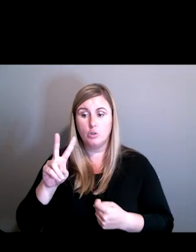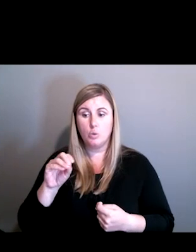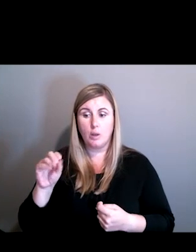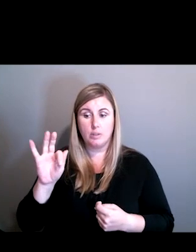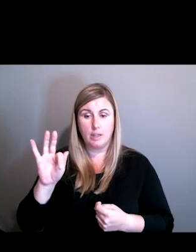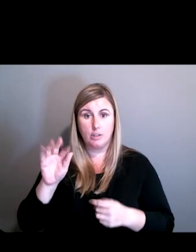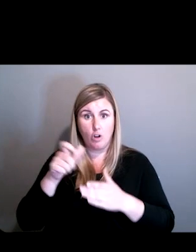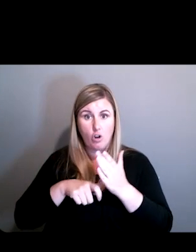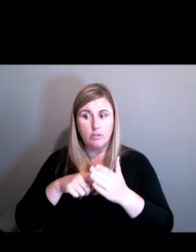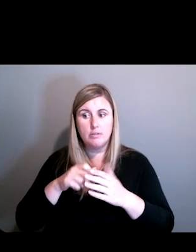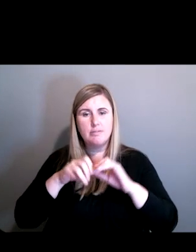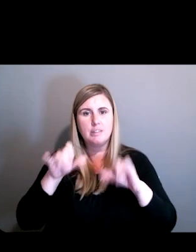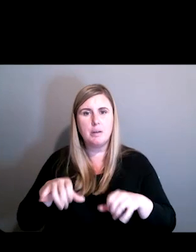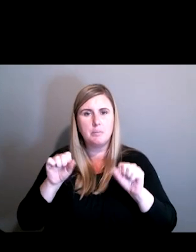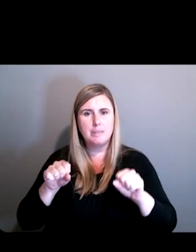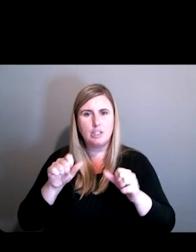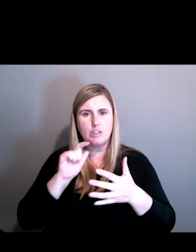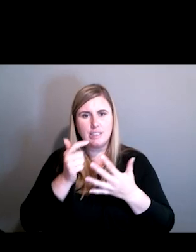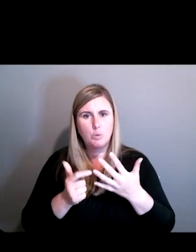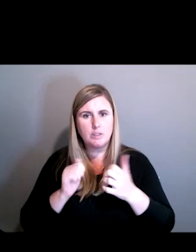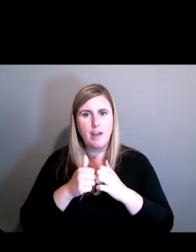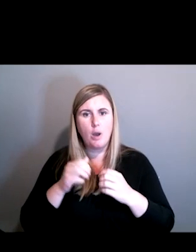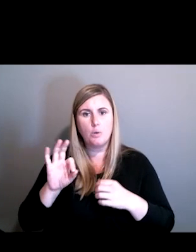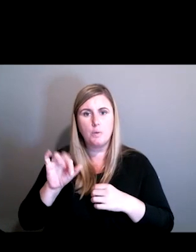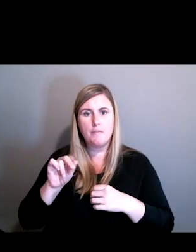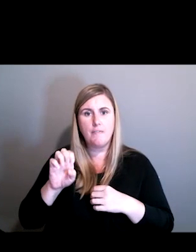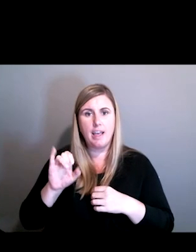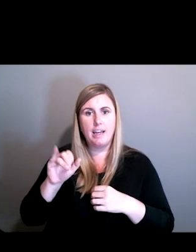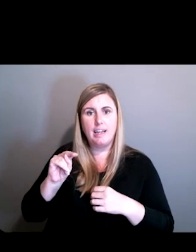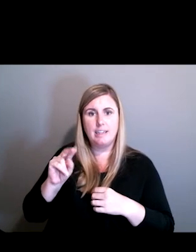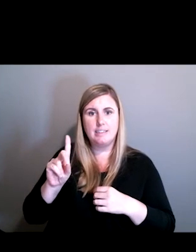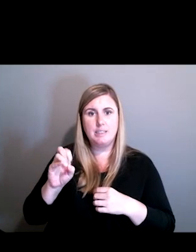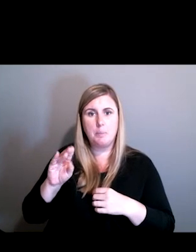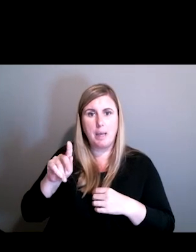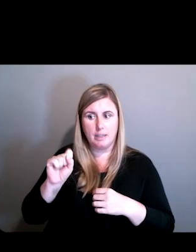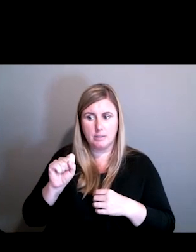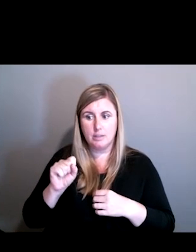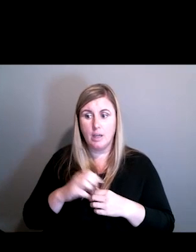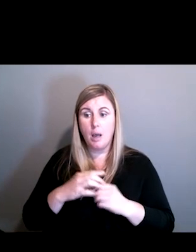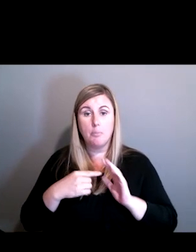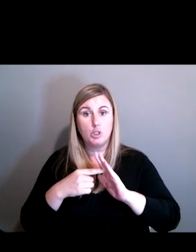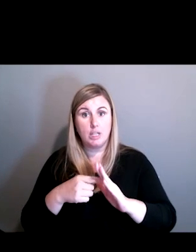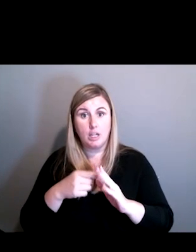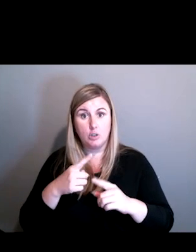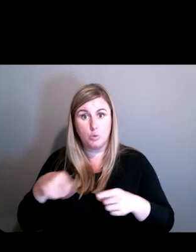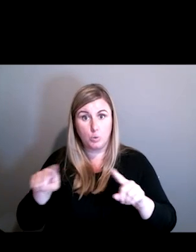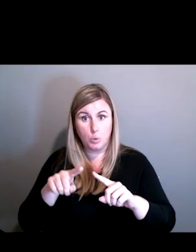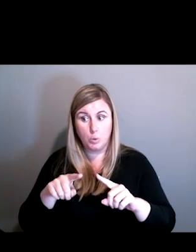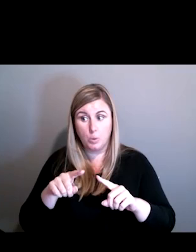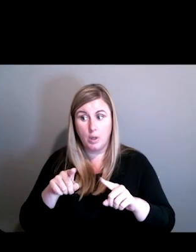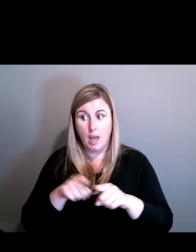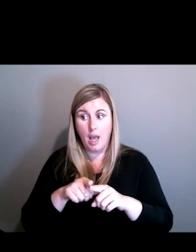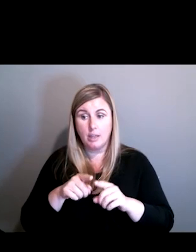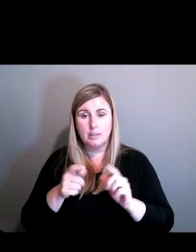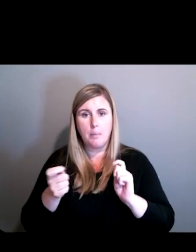Schillingsburg and her team in their 2019 article systemized a potential sequence in how to fade in demands.